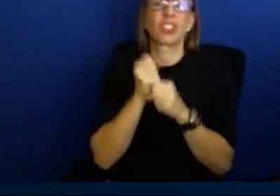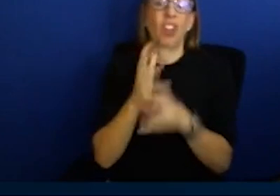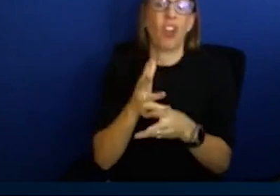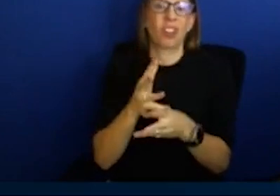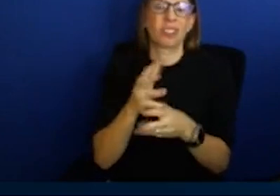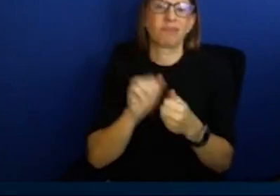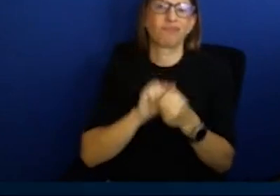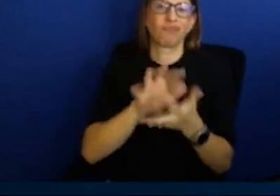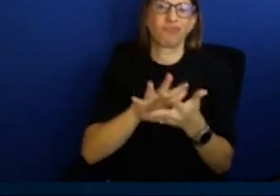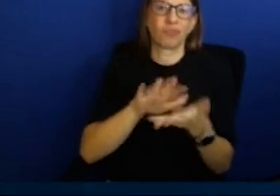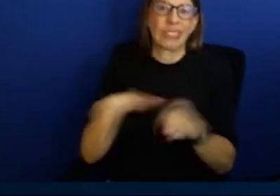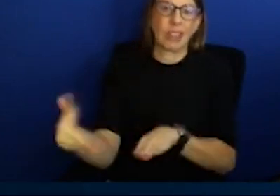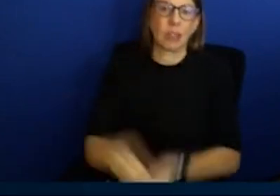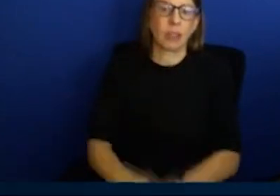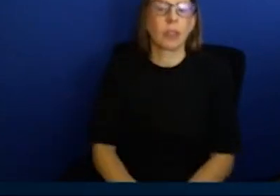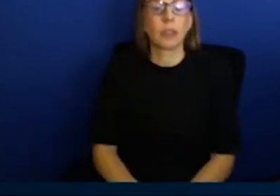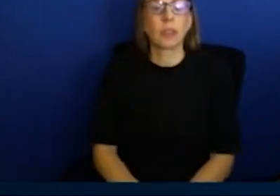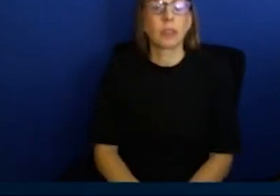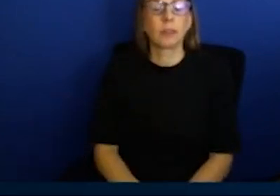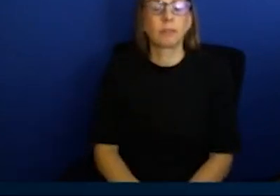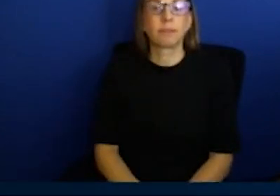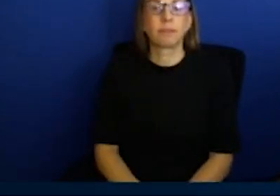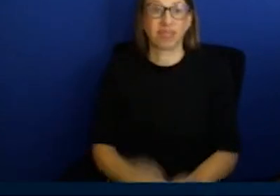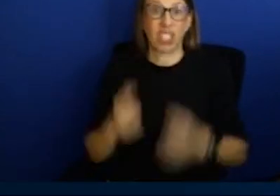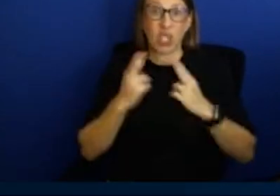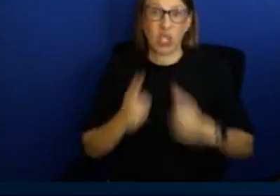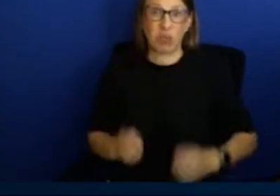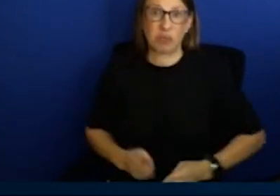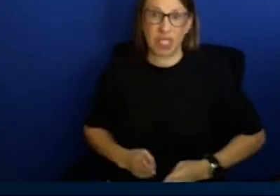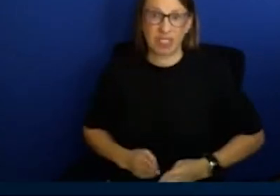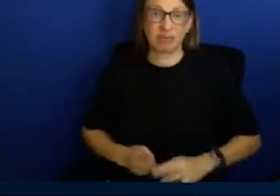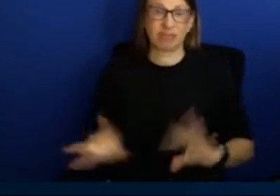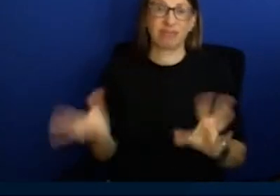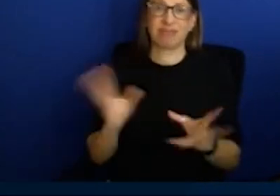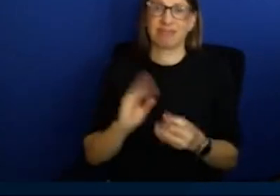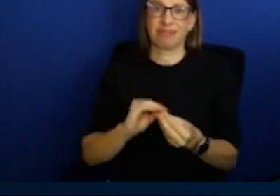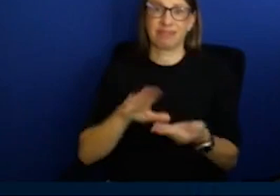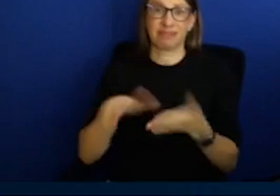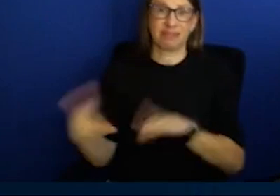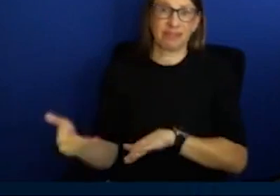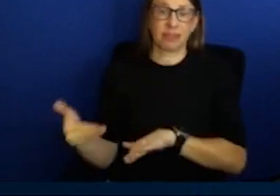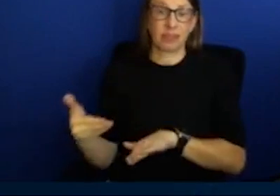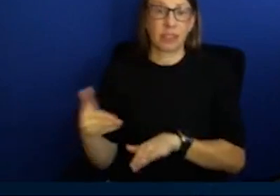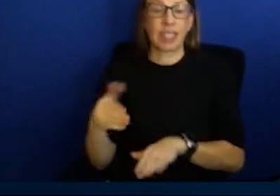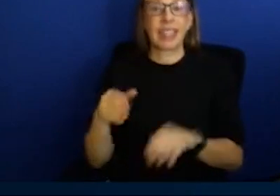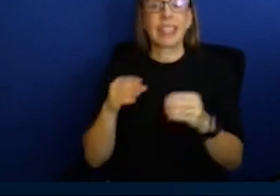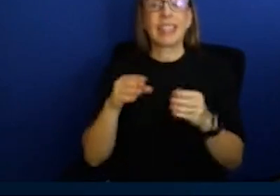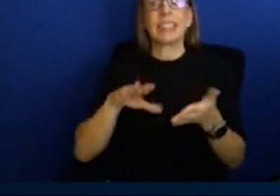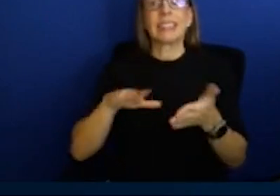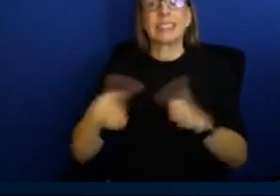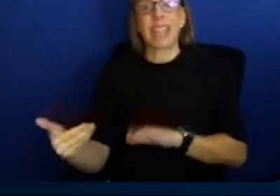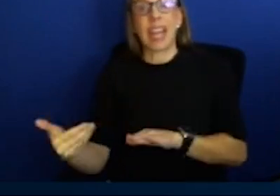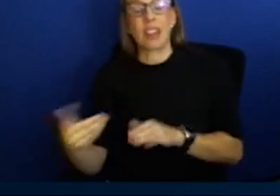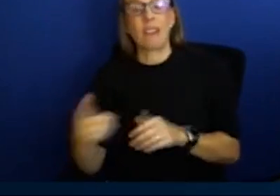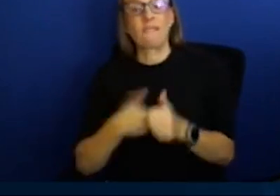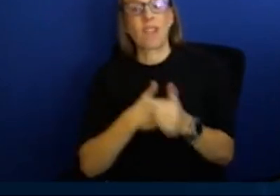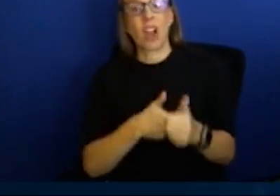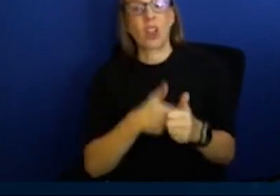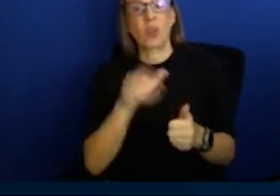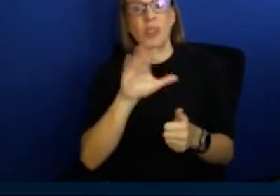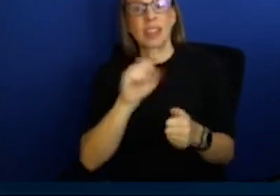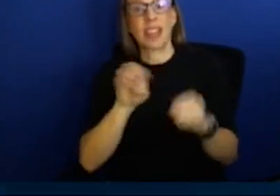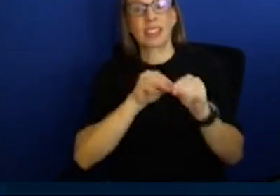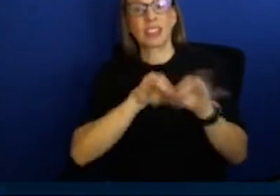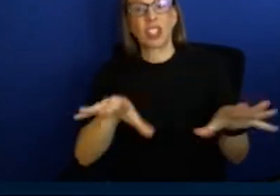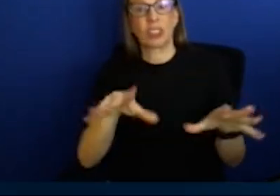we see is that the human toll of this, and we're still reckoning with this because death surges follow case surges, and we're still very much in the midst of